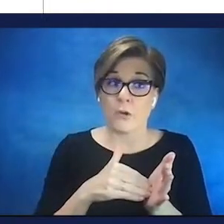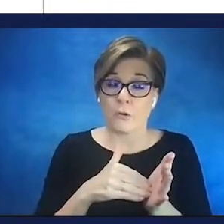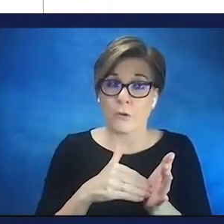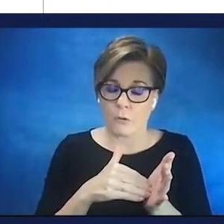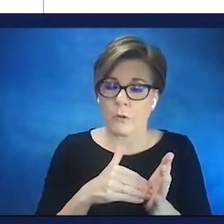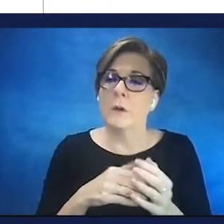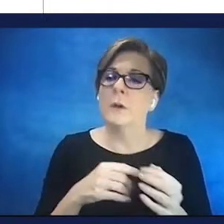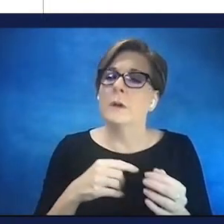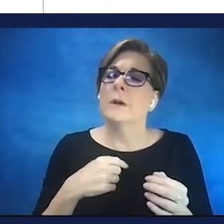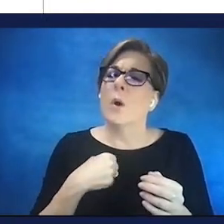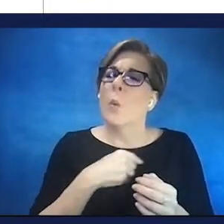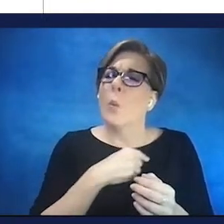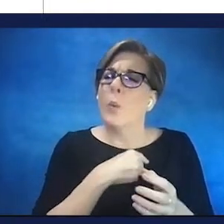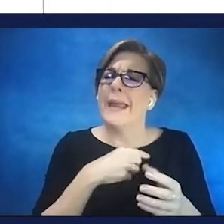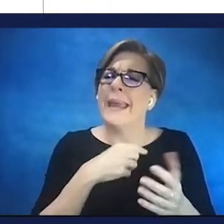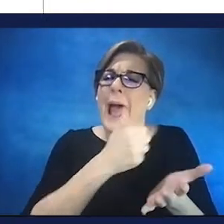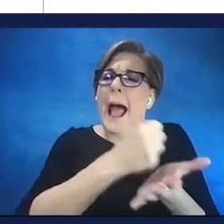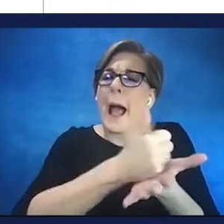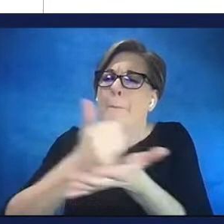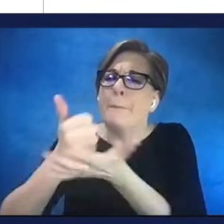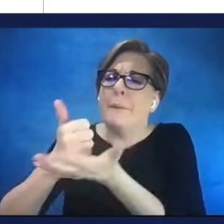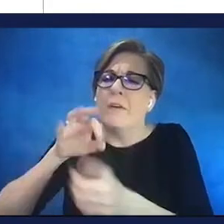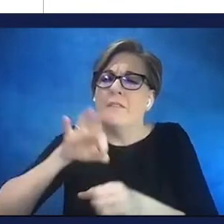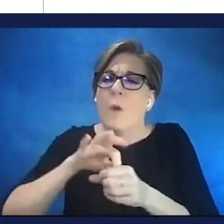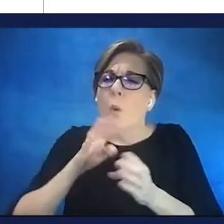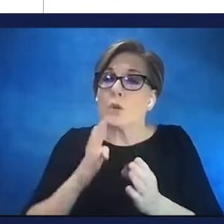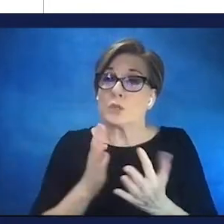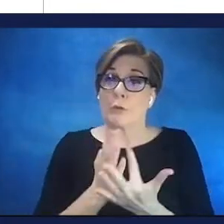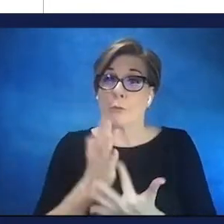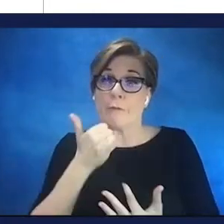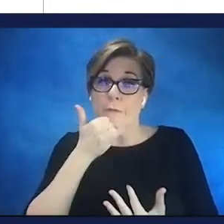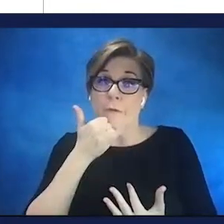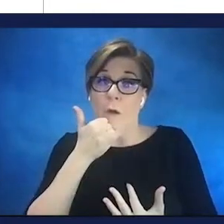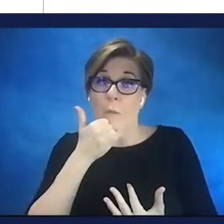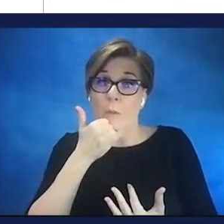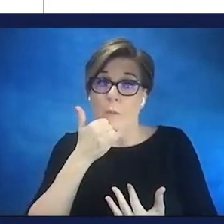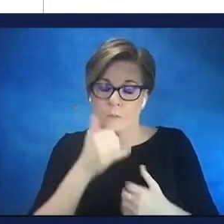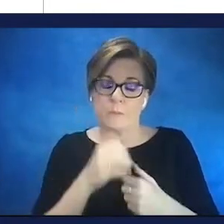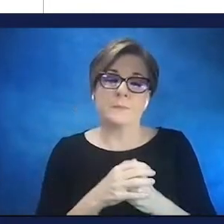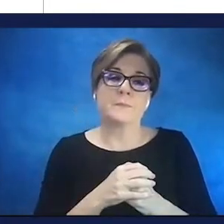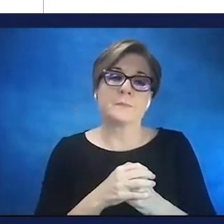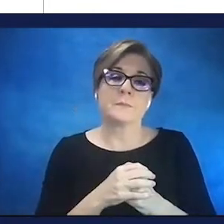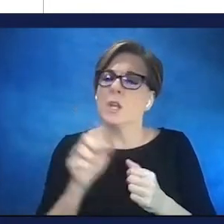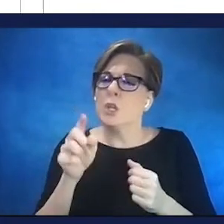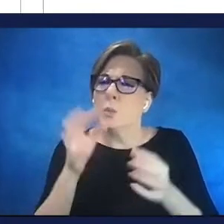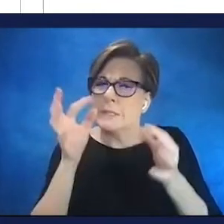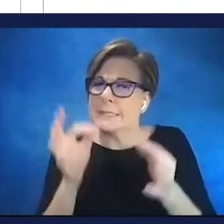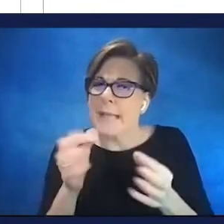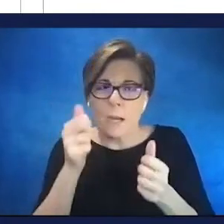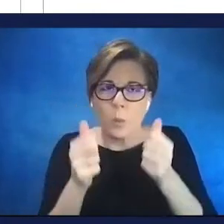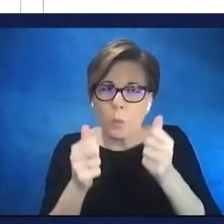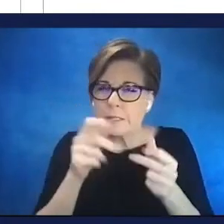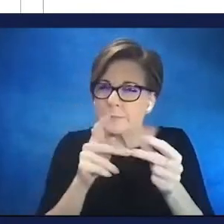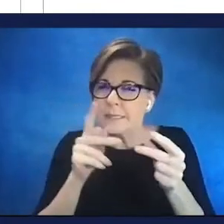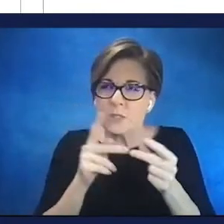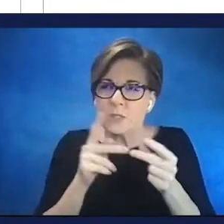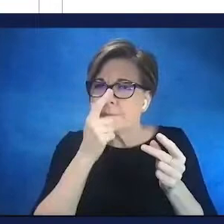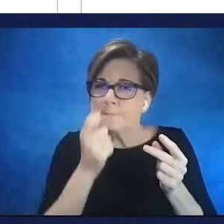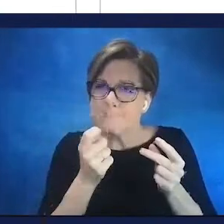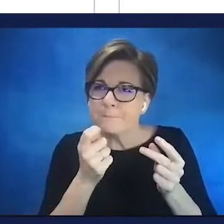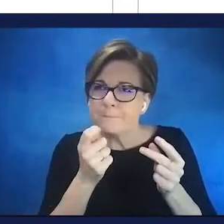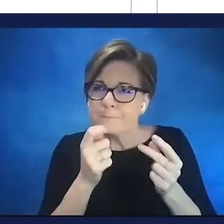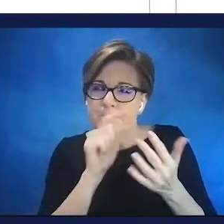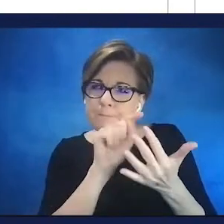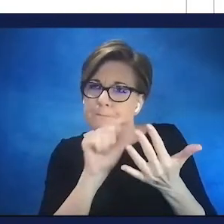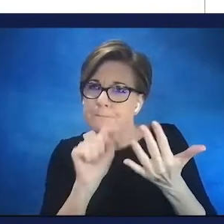this is where we provide assistance to voters on the phone. Once you determine which position you are